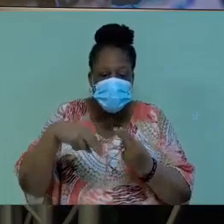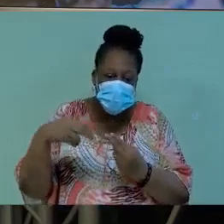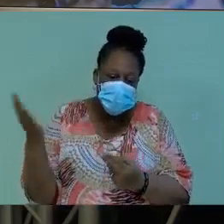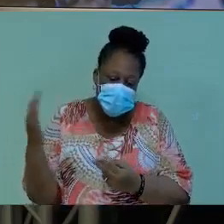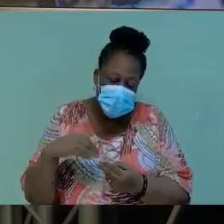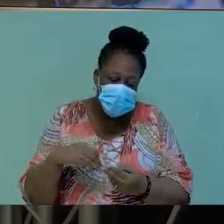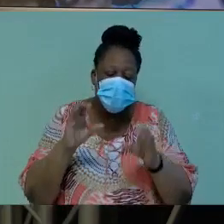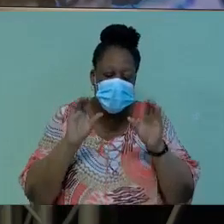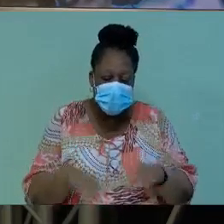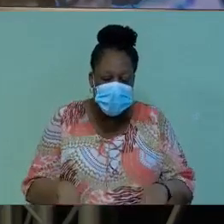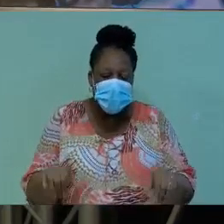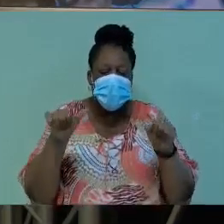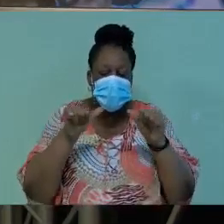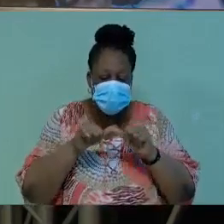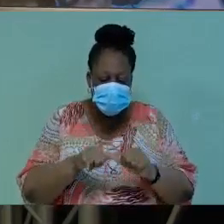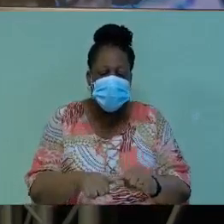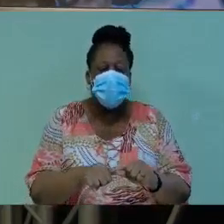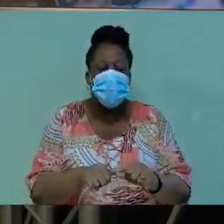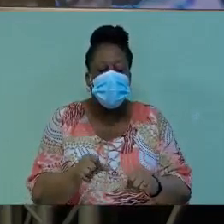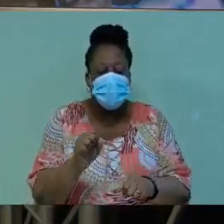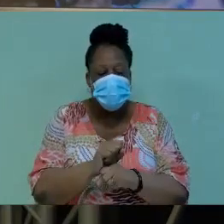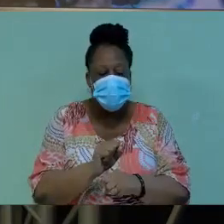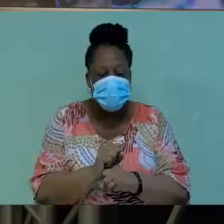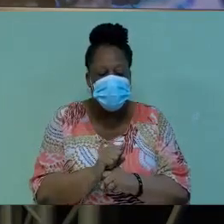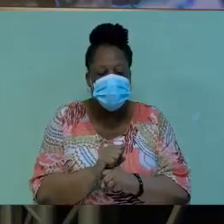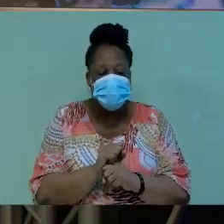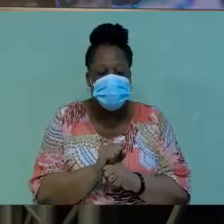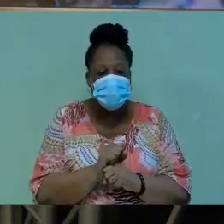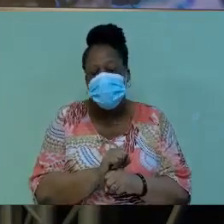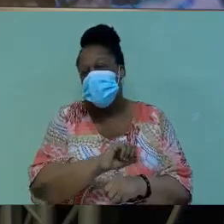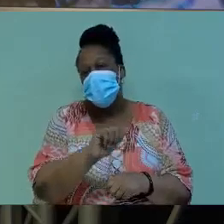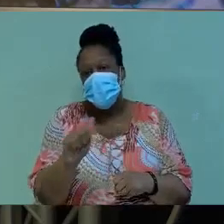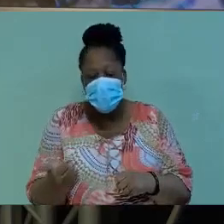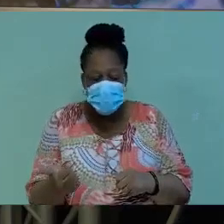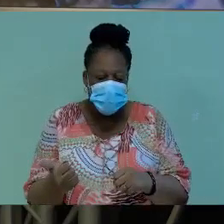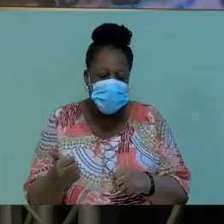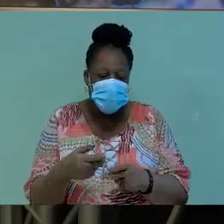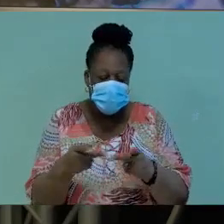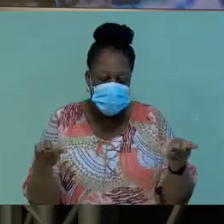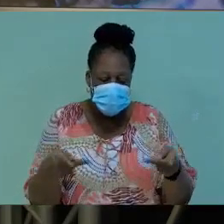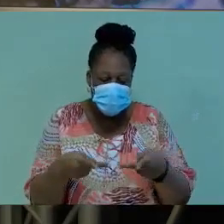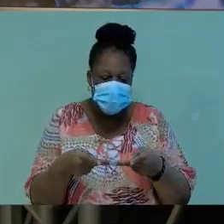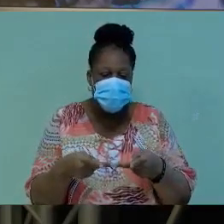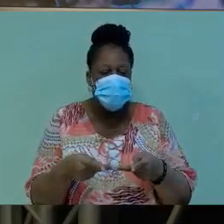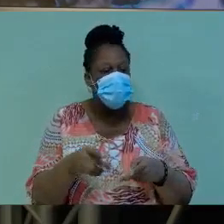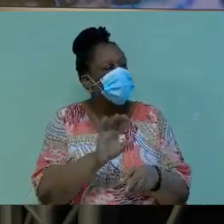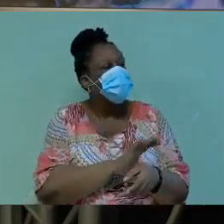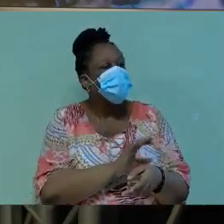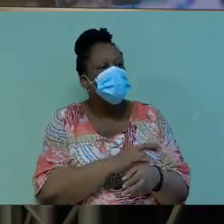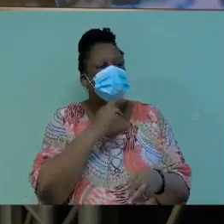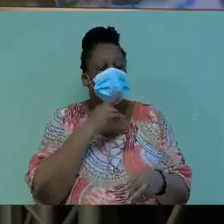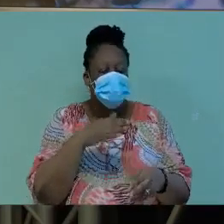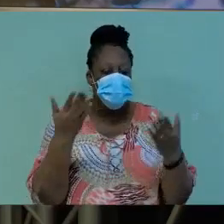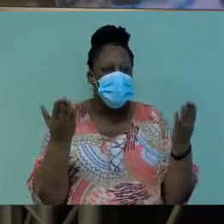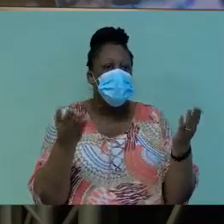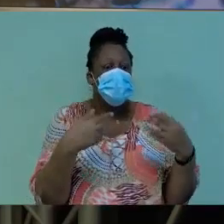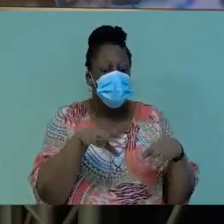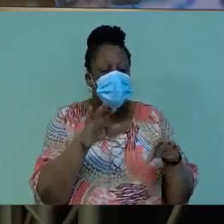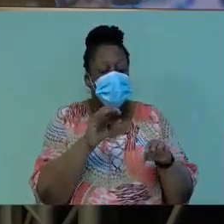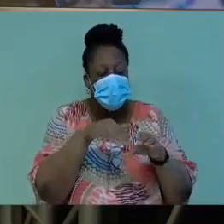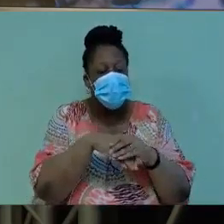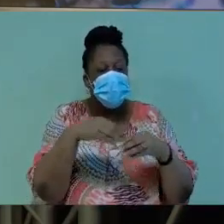it relates to a hot site is one that is almost operational. The computers are in place, everything is there ready to go.